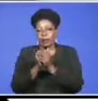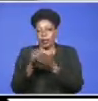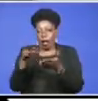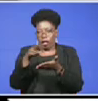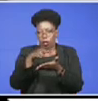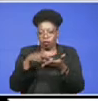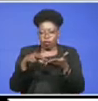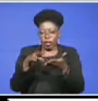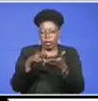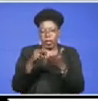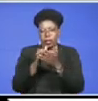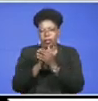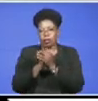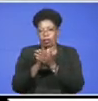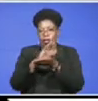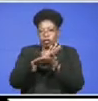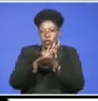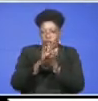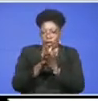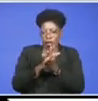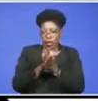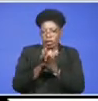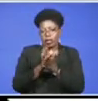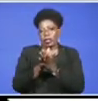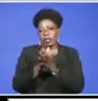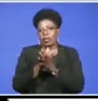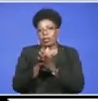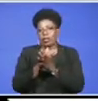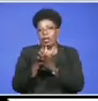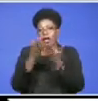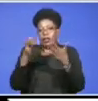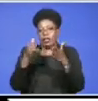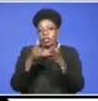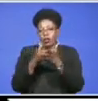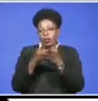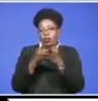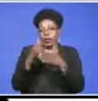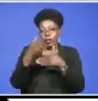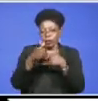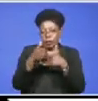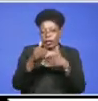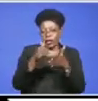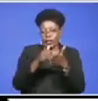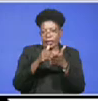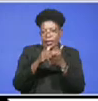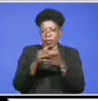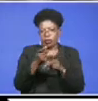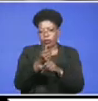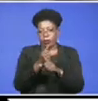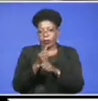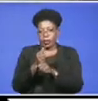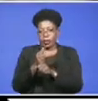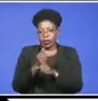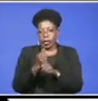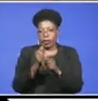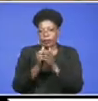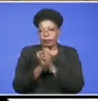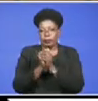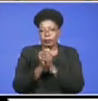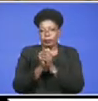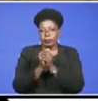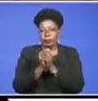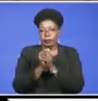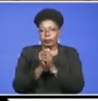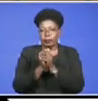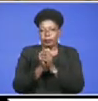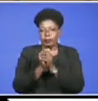rings, mozzarella, and pepperjack cheese, and topped it off with a bun, holding it together with a big knife.